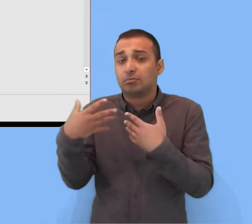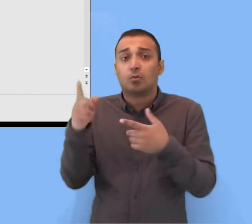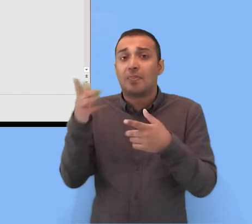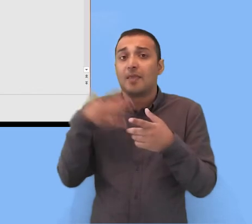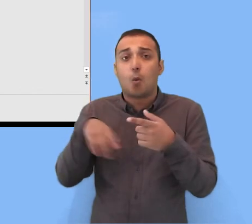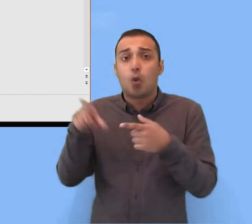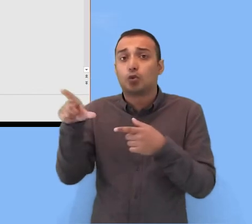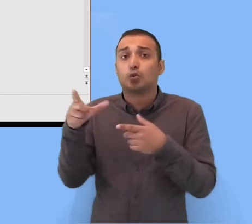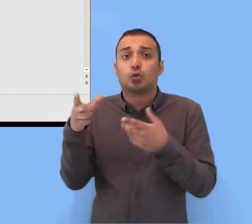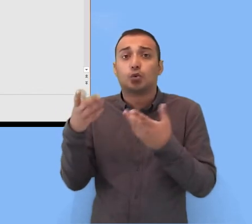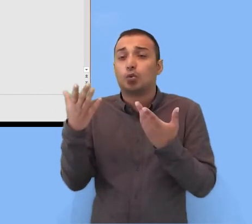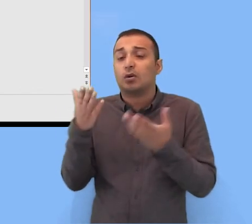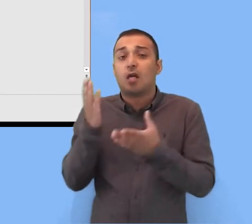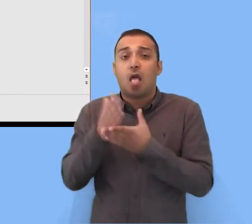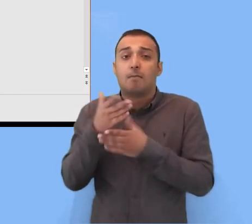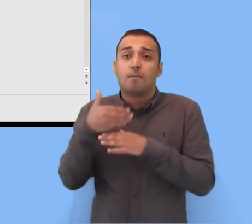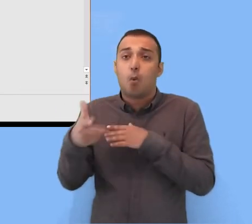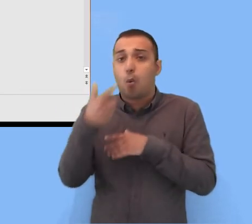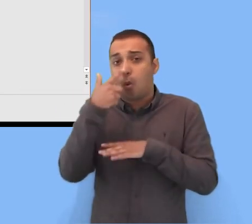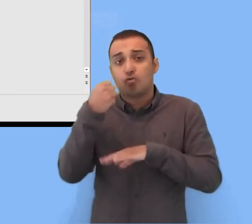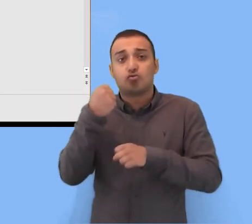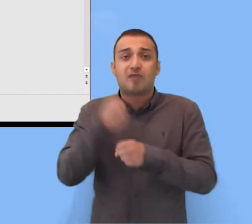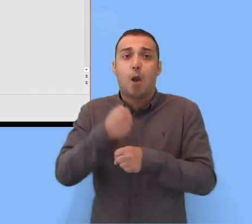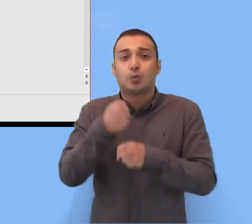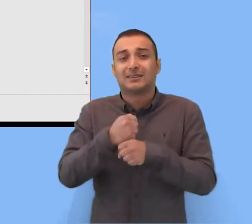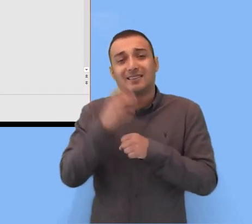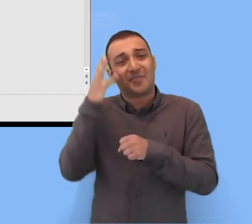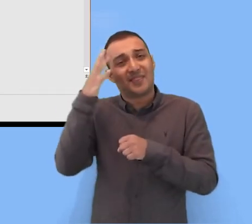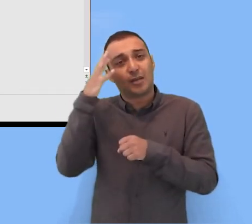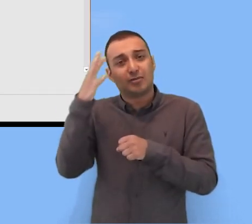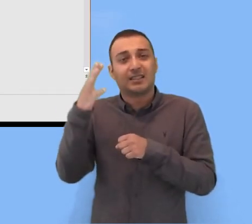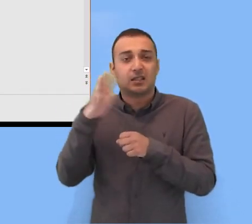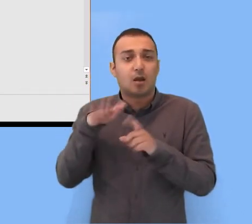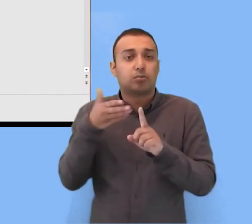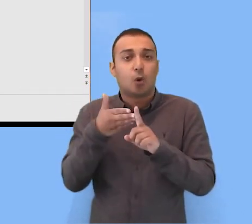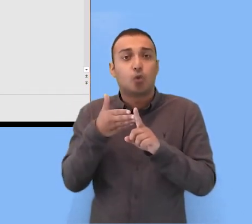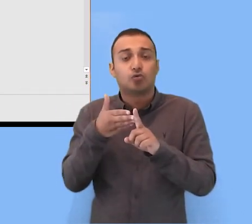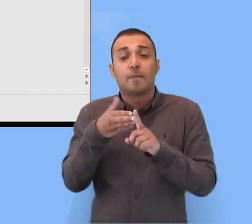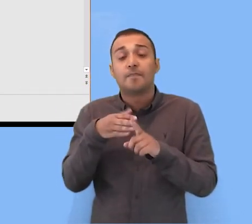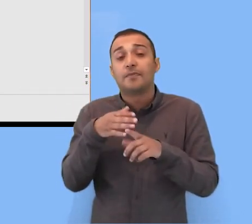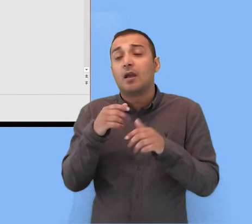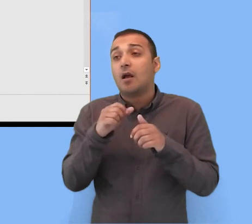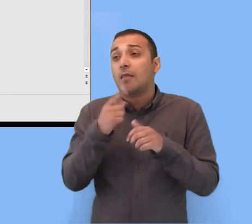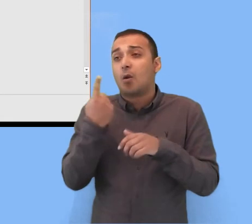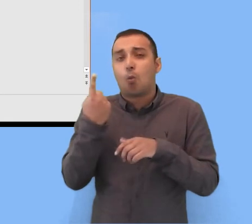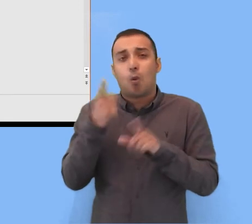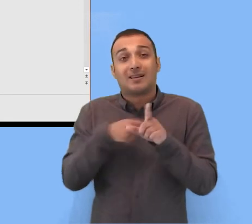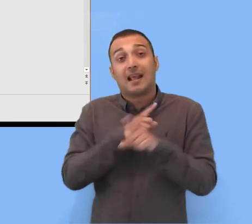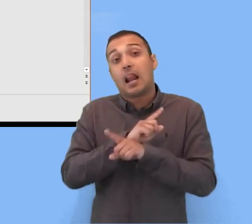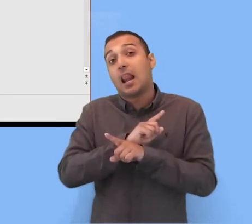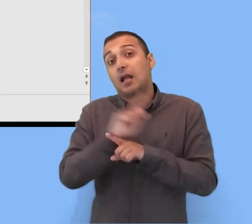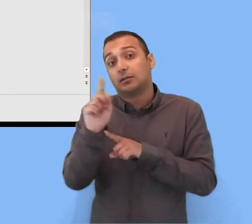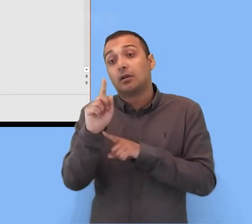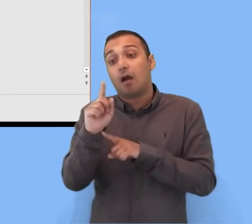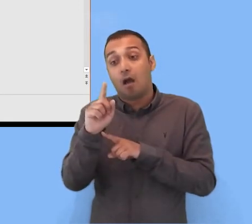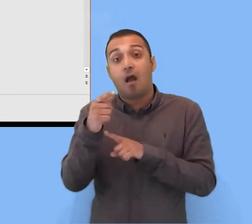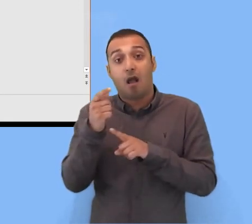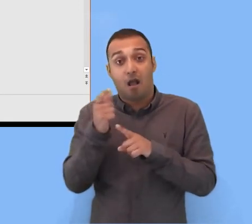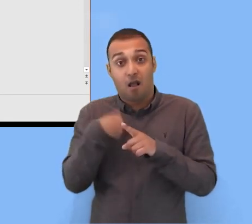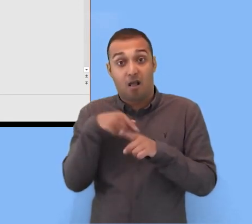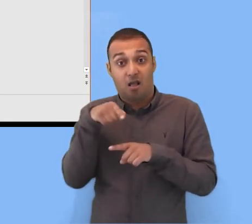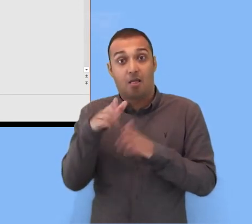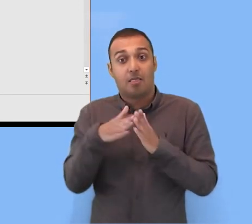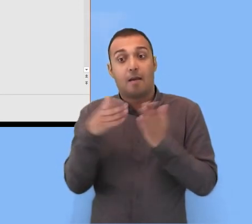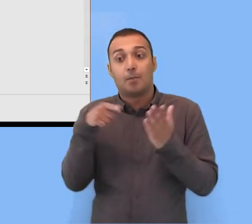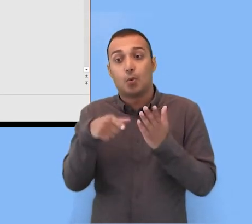of a grounded theory approach here. And the outcome, another year later, was this book, The Muslim Mothers and Their